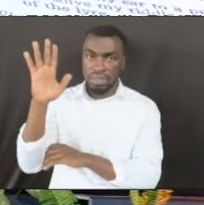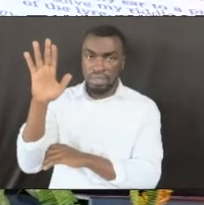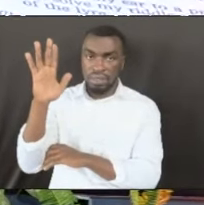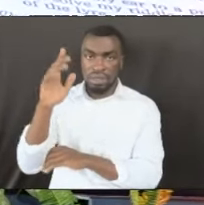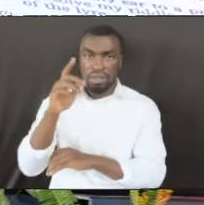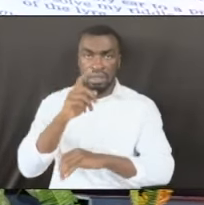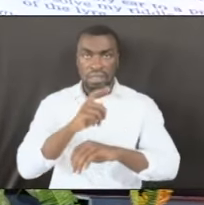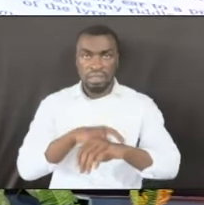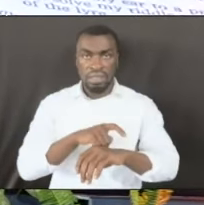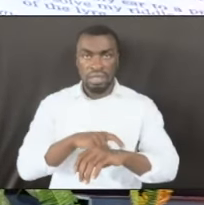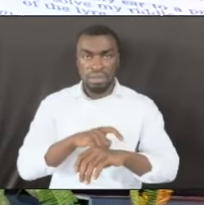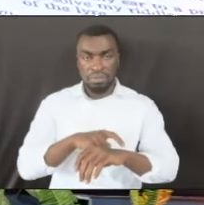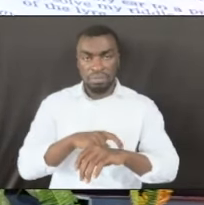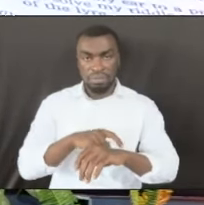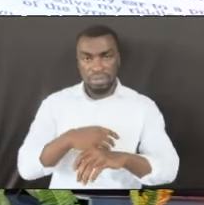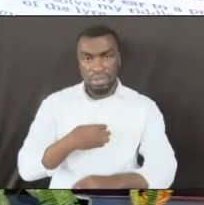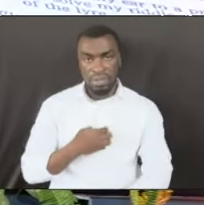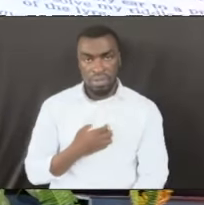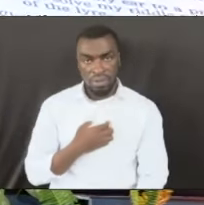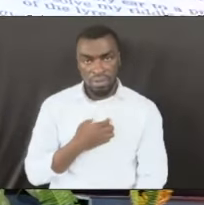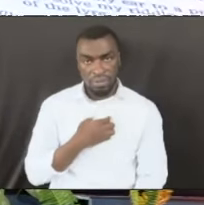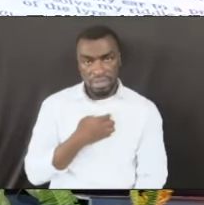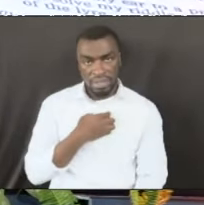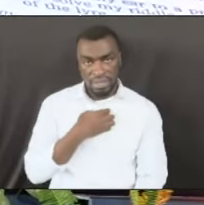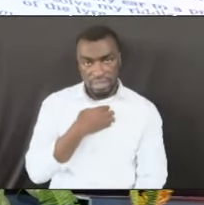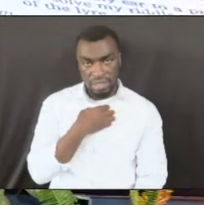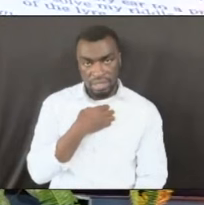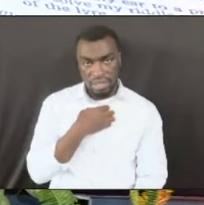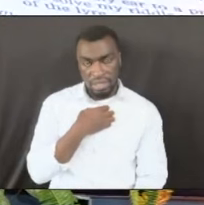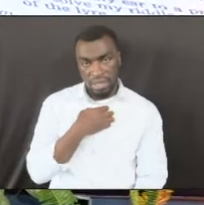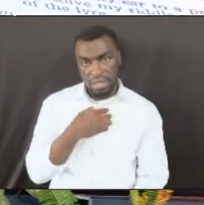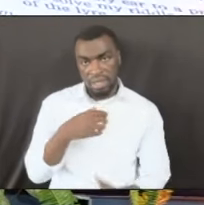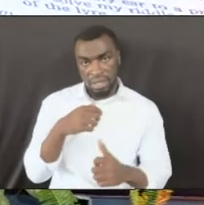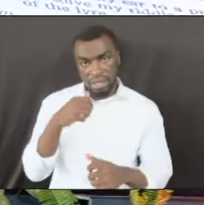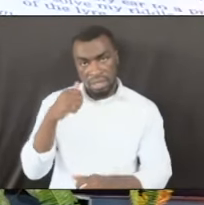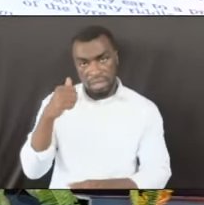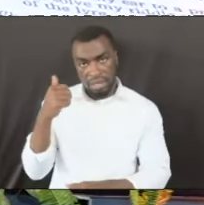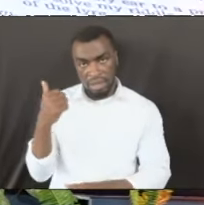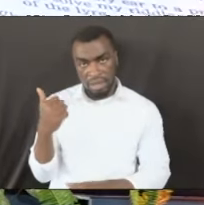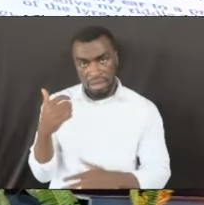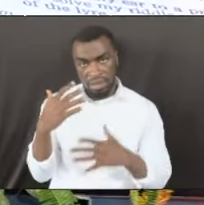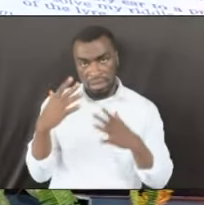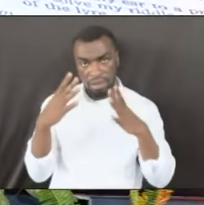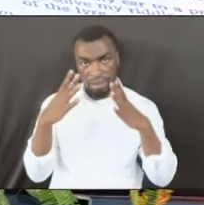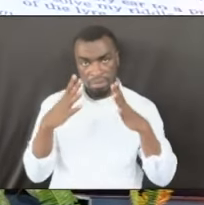cry. Why, Lord, now dost thou art